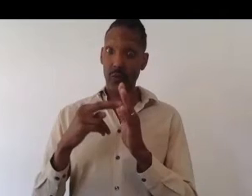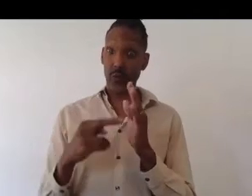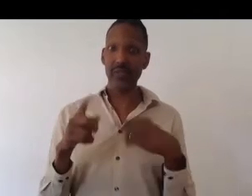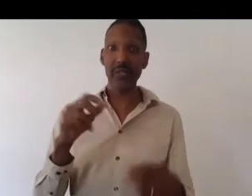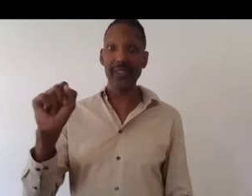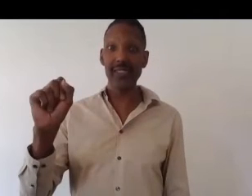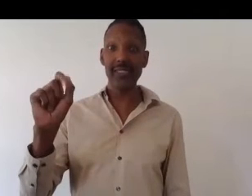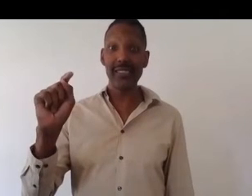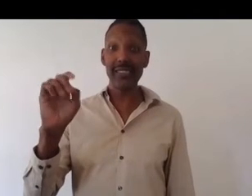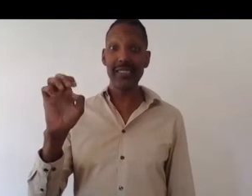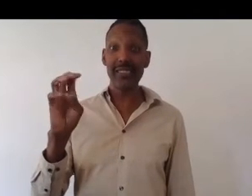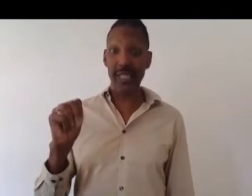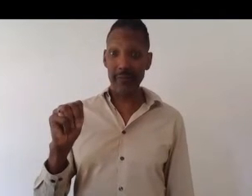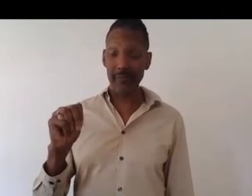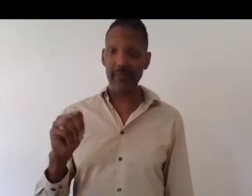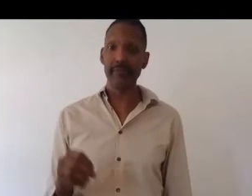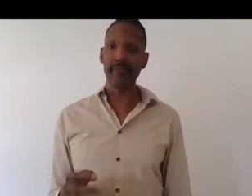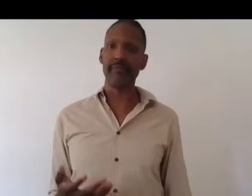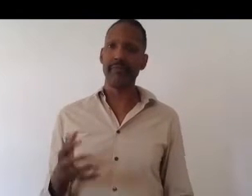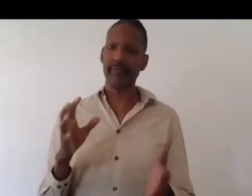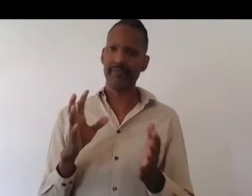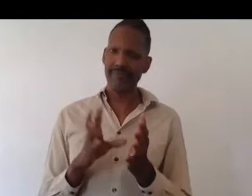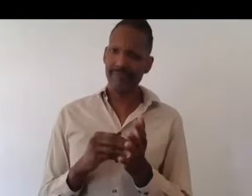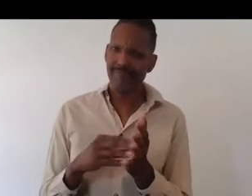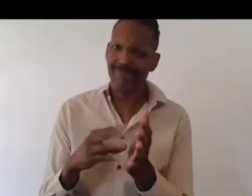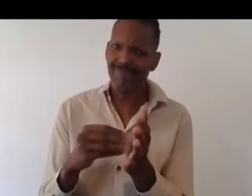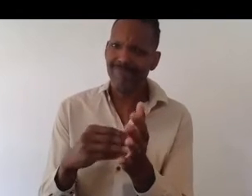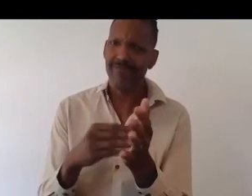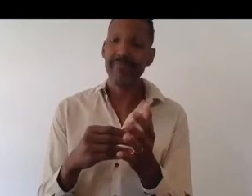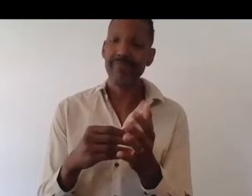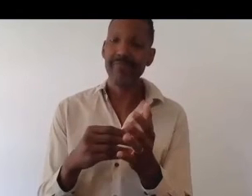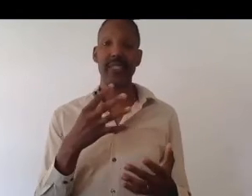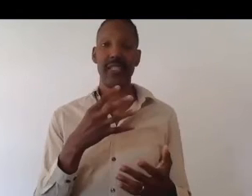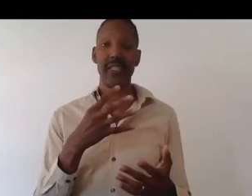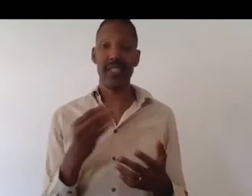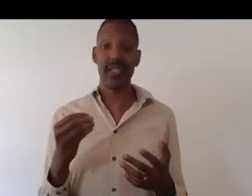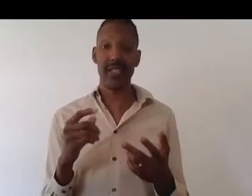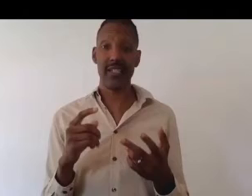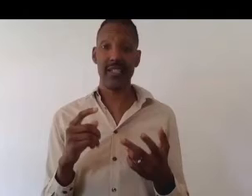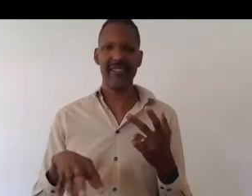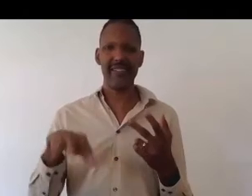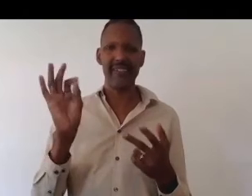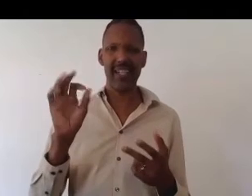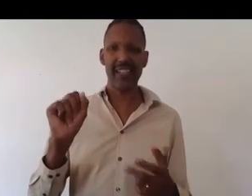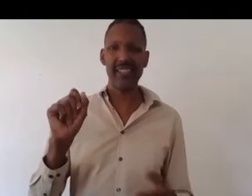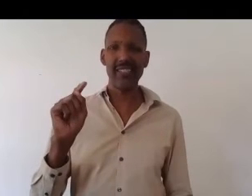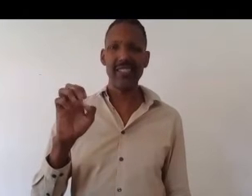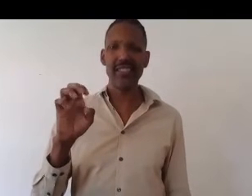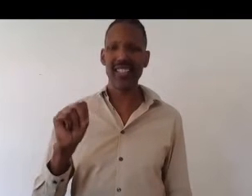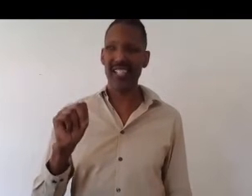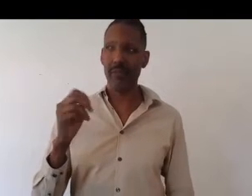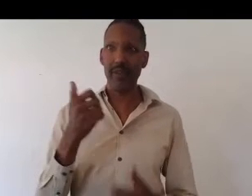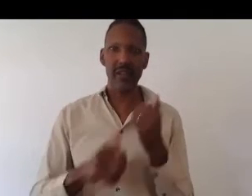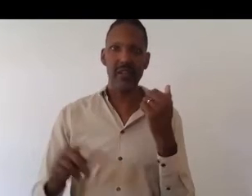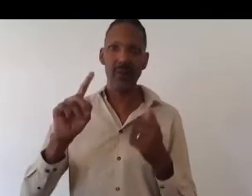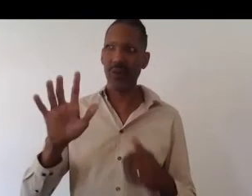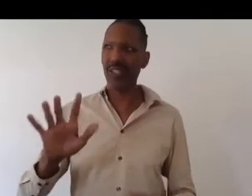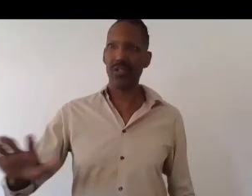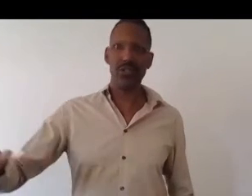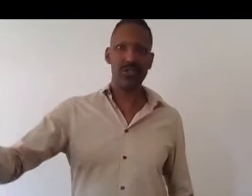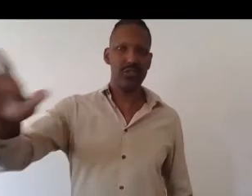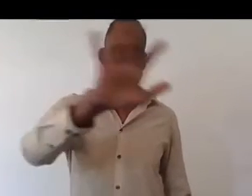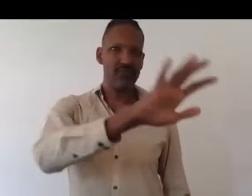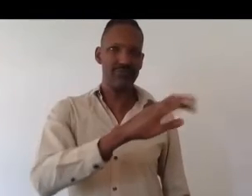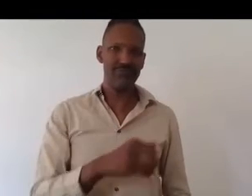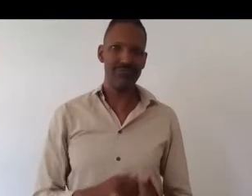children's ideas, and find STEM everywhere. And we advocate for the idea that exploring